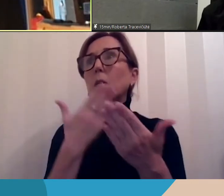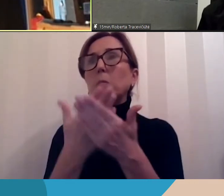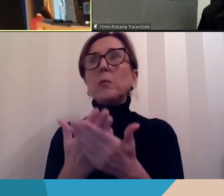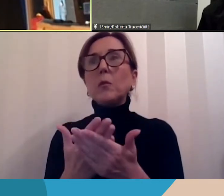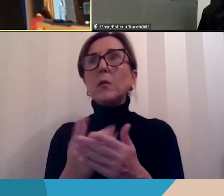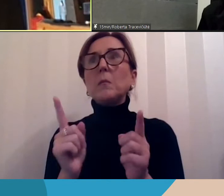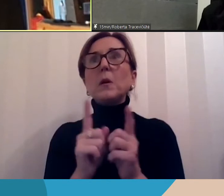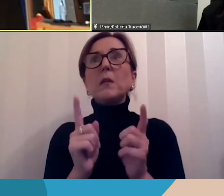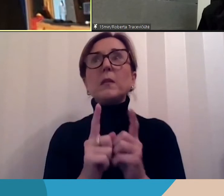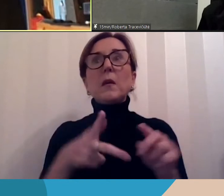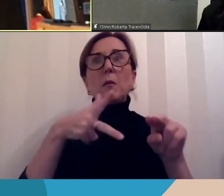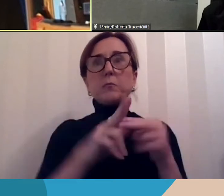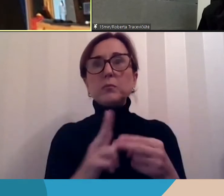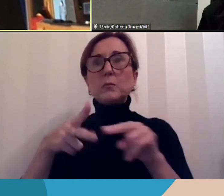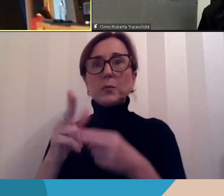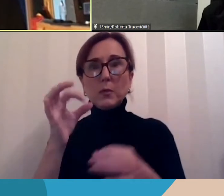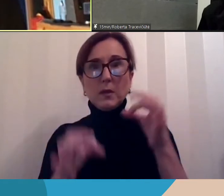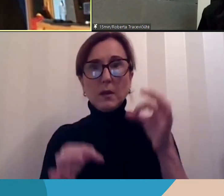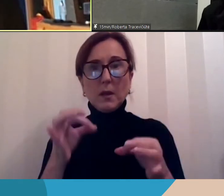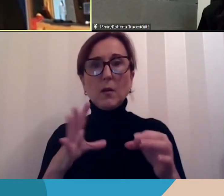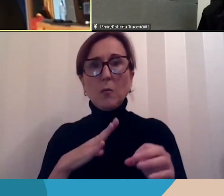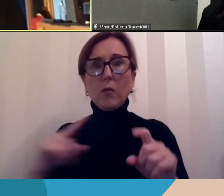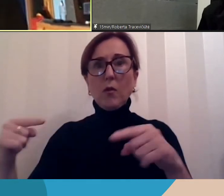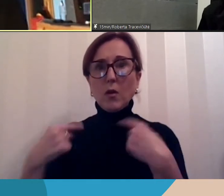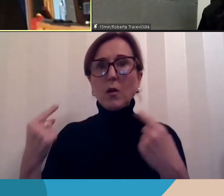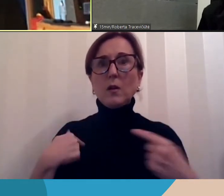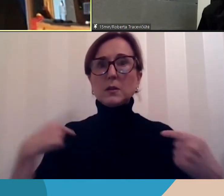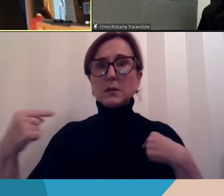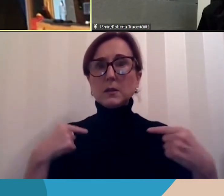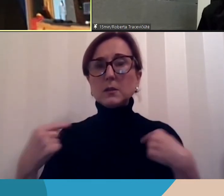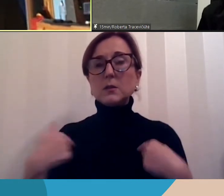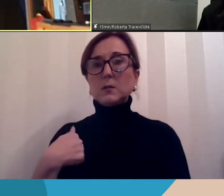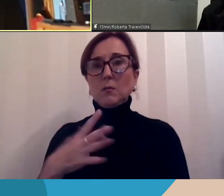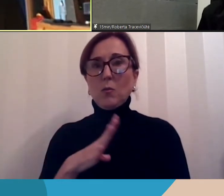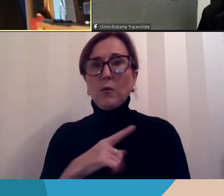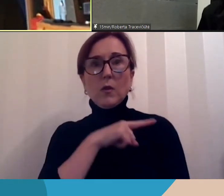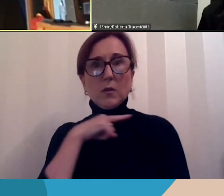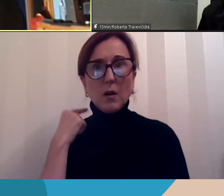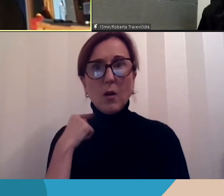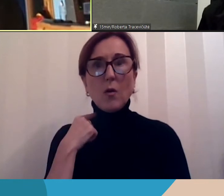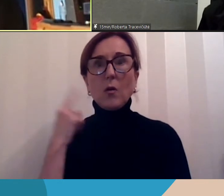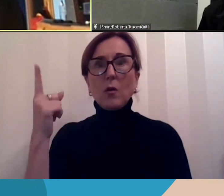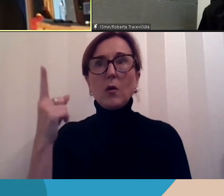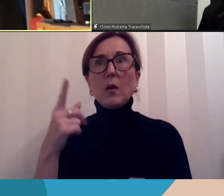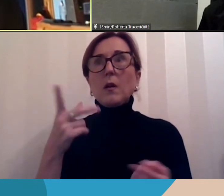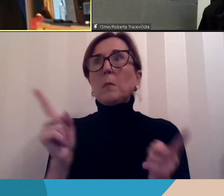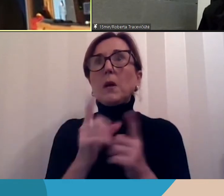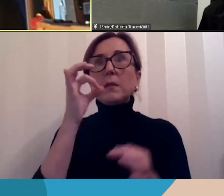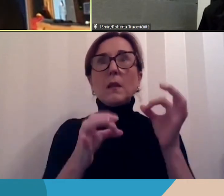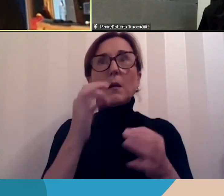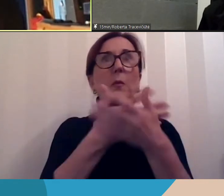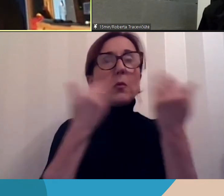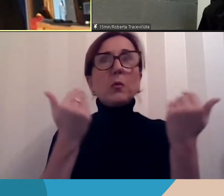already seen certain examples from previous cases where one or another offender was